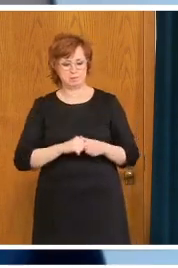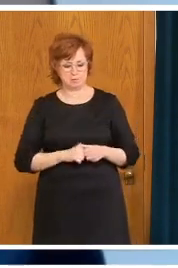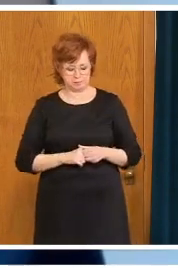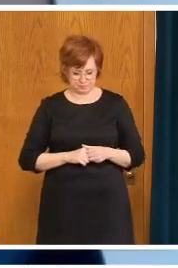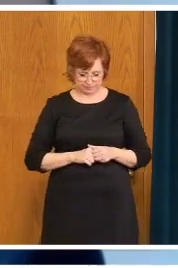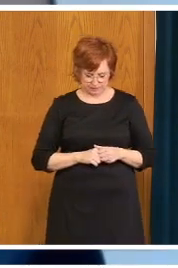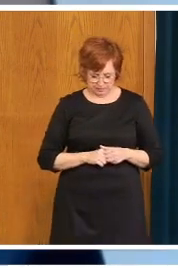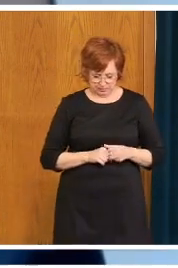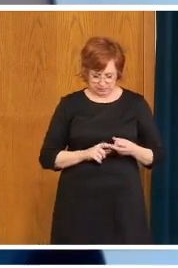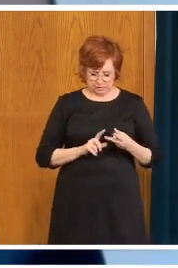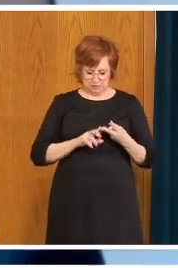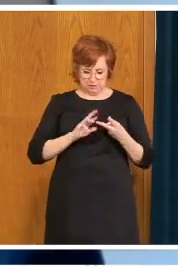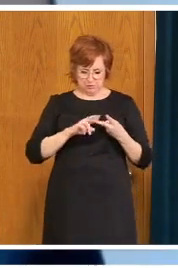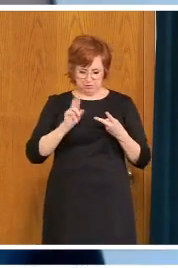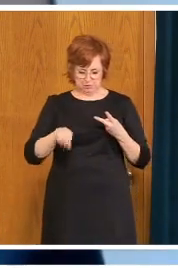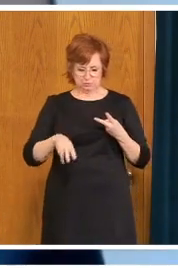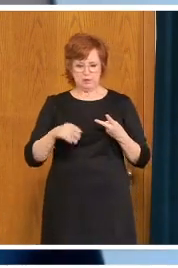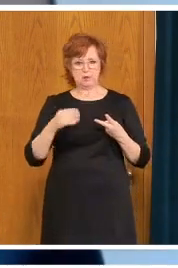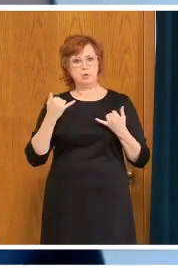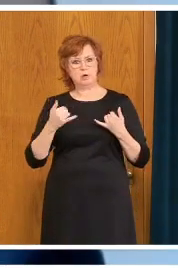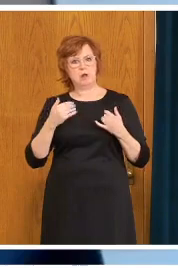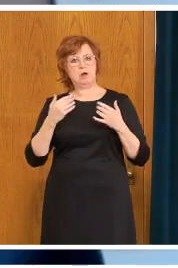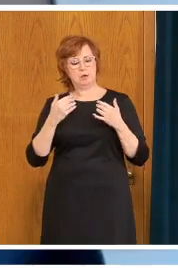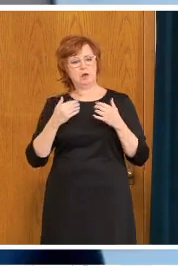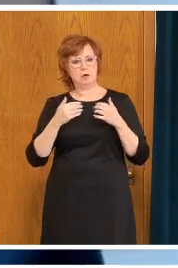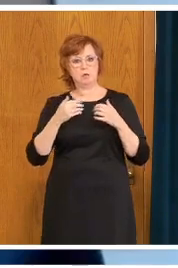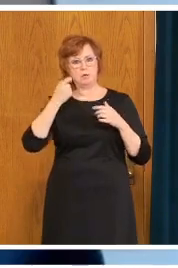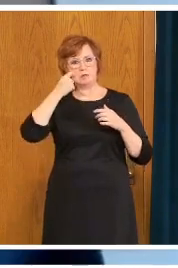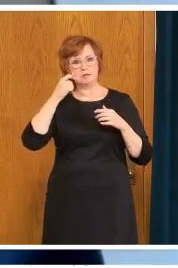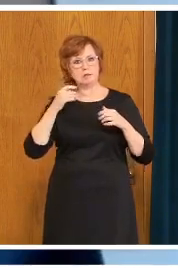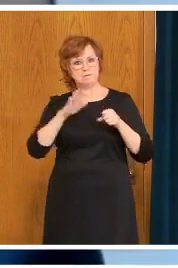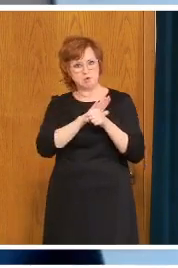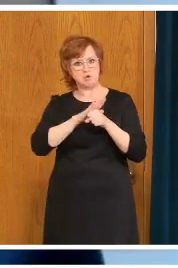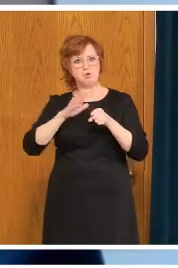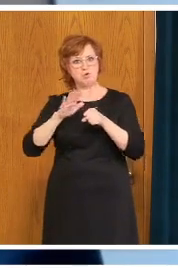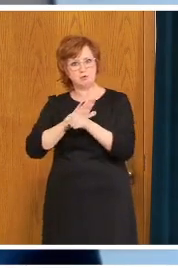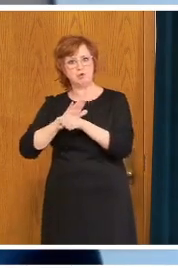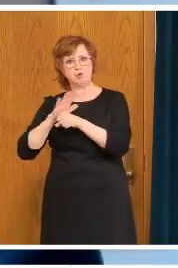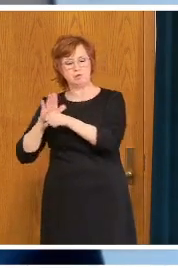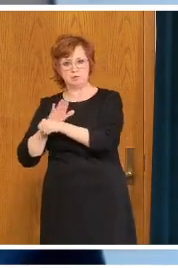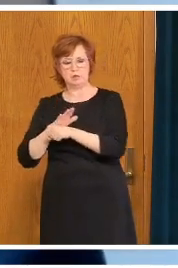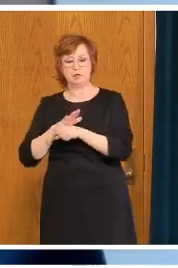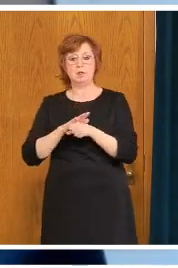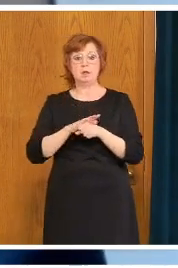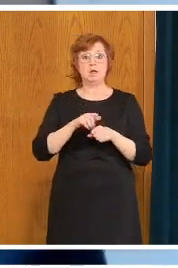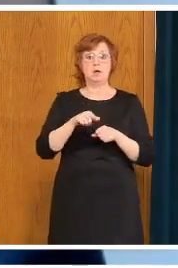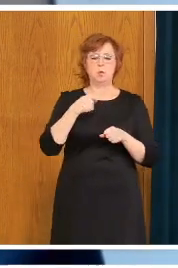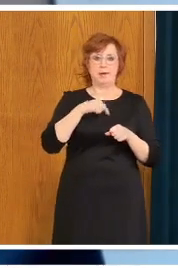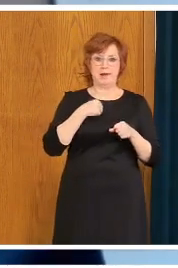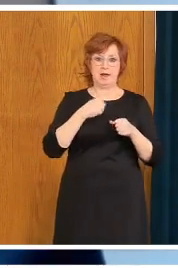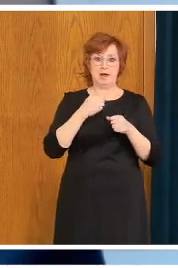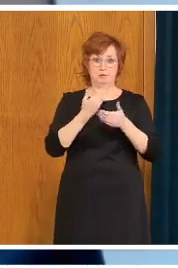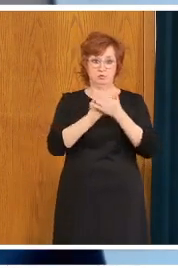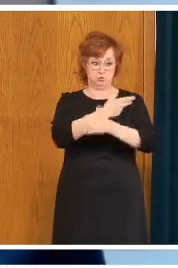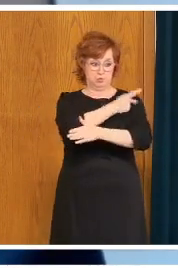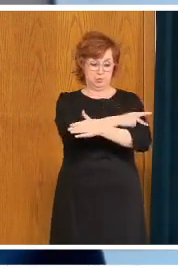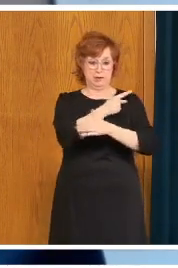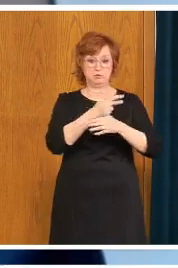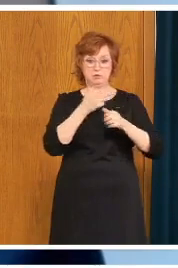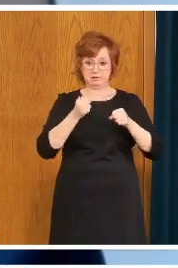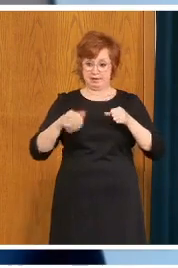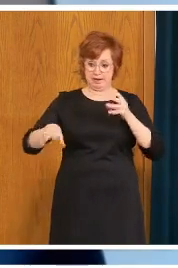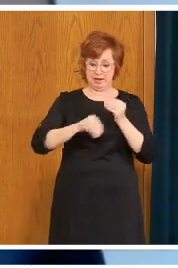of Regina. Regina has been quite full and has been on bypass, but we still have not used all of our capacity